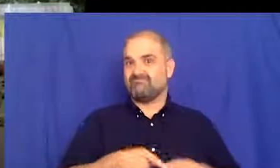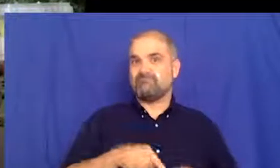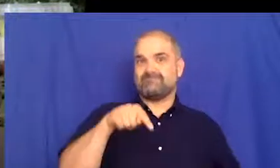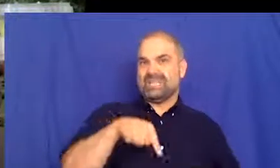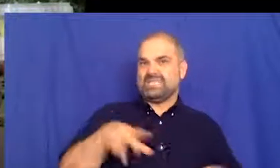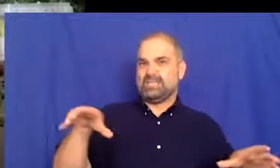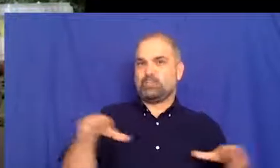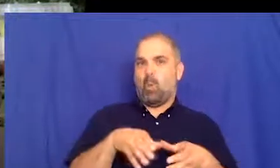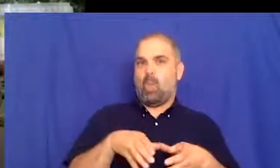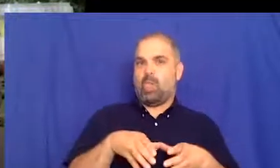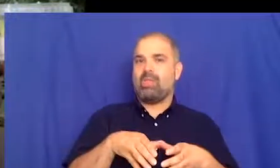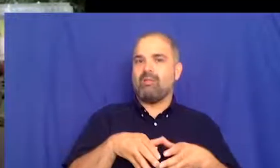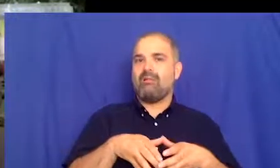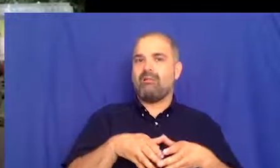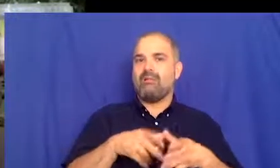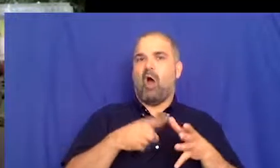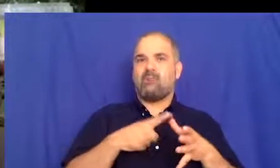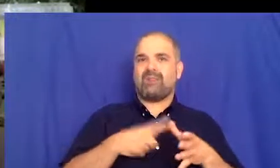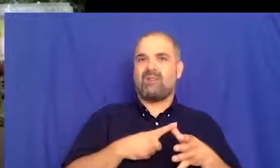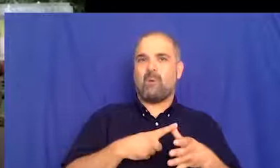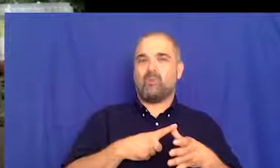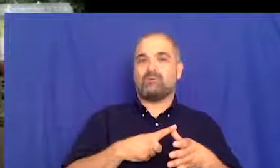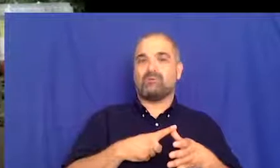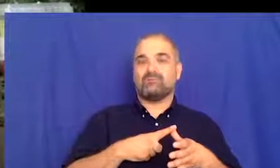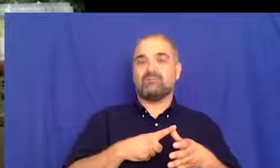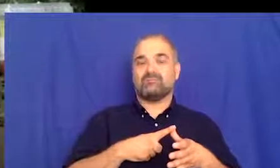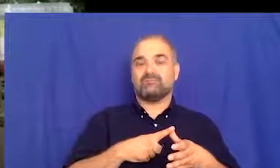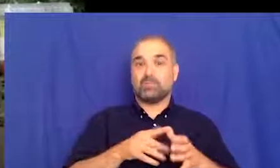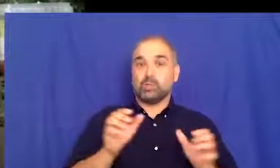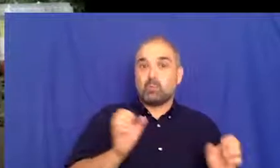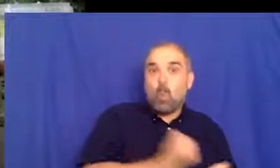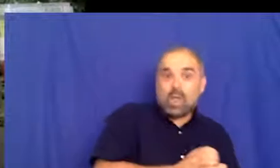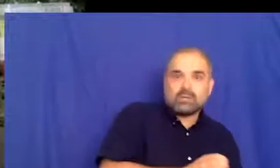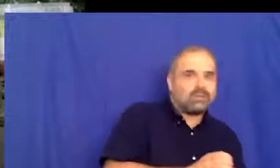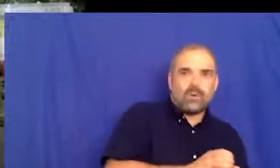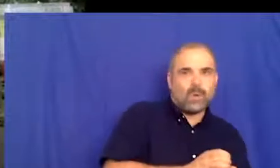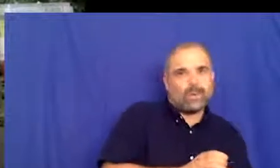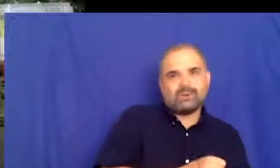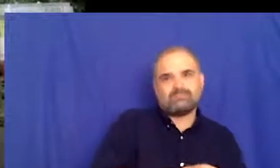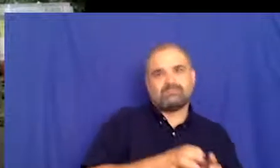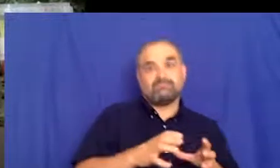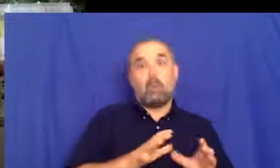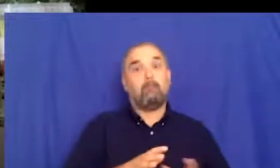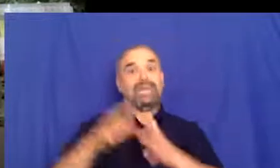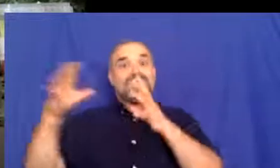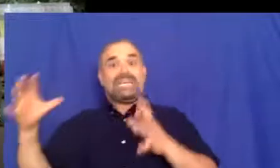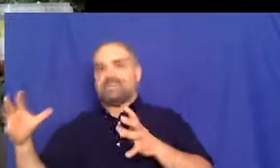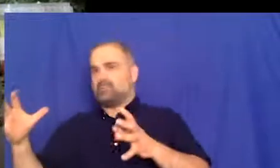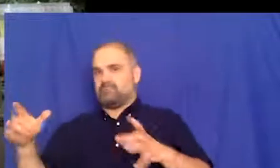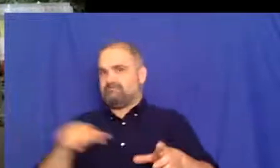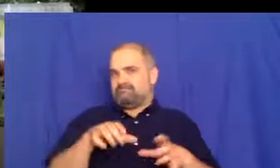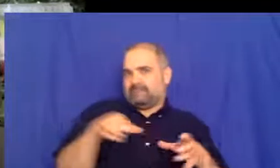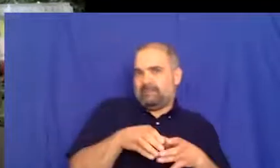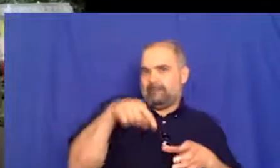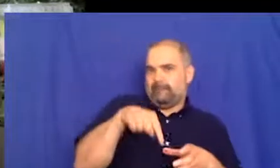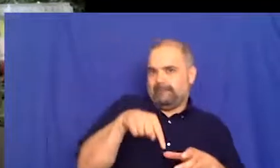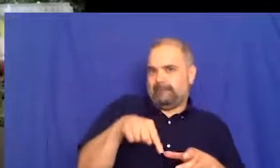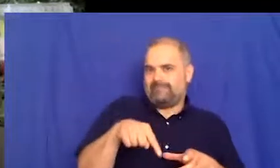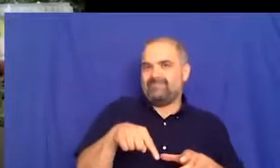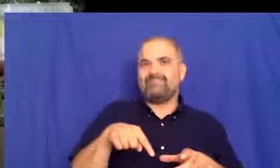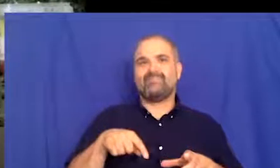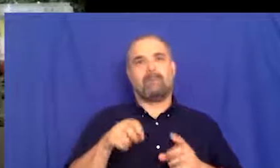one of the smaller species. He's not the smallest being reserved for the pink fairy armadillo, but he's nowhere near the biggest species of